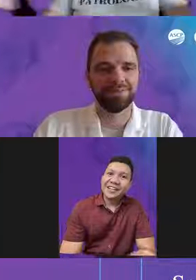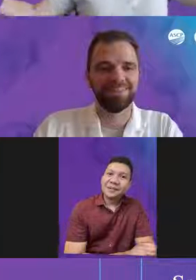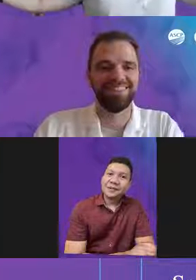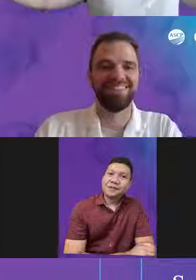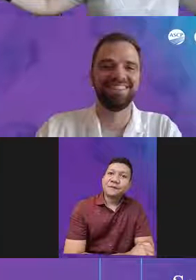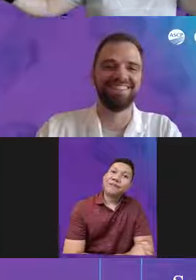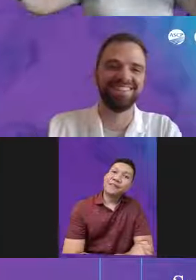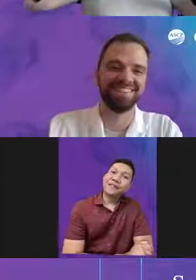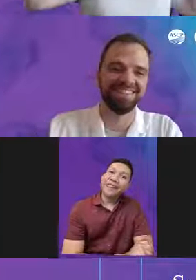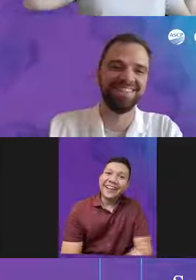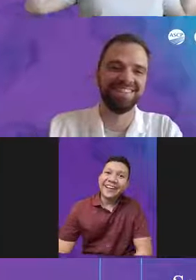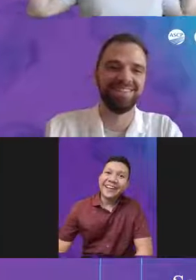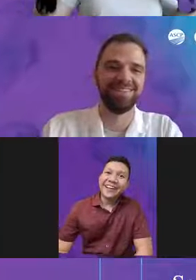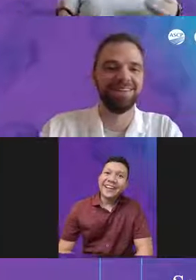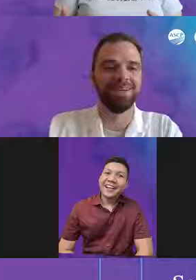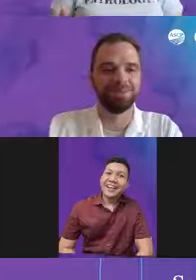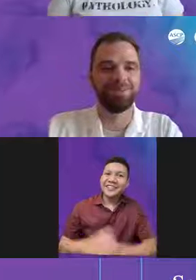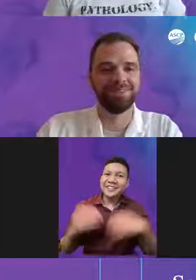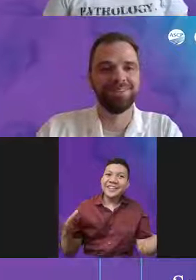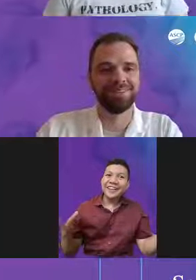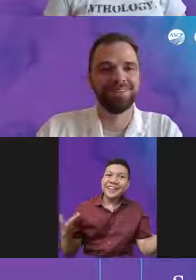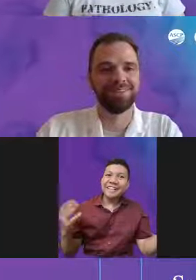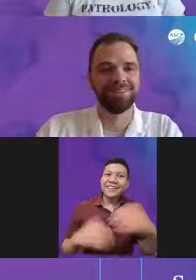go, you know, or stay behind.